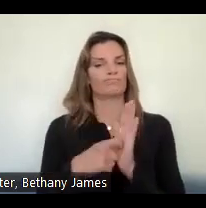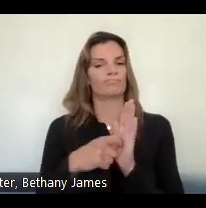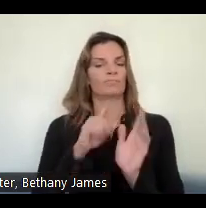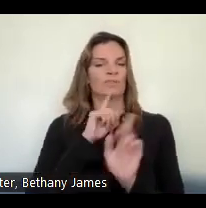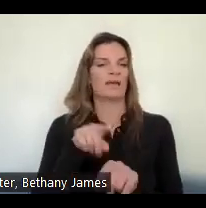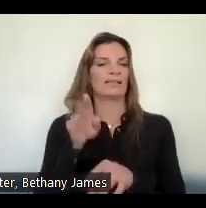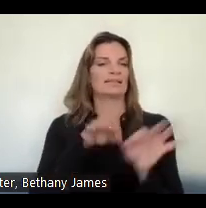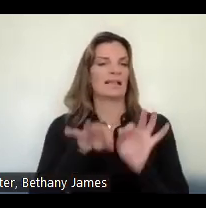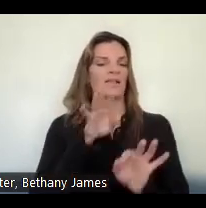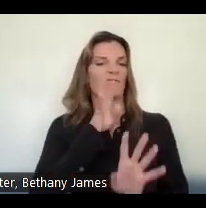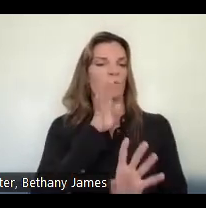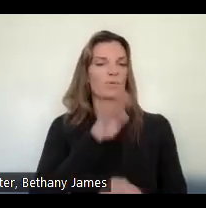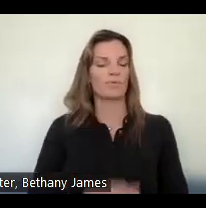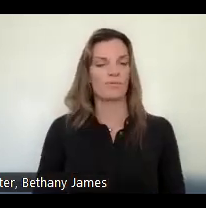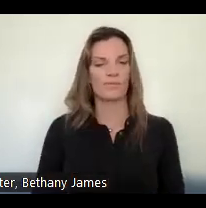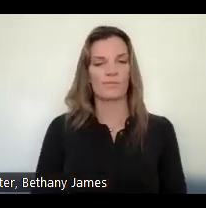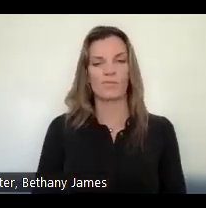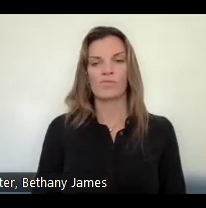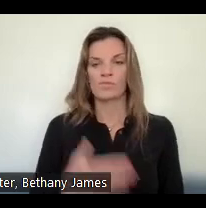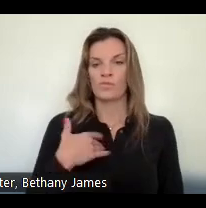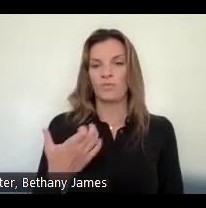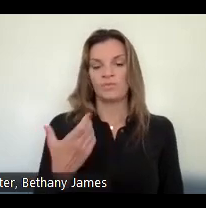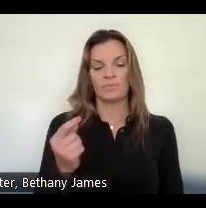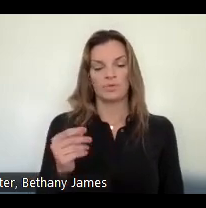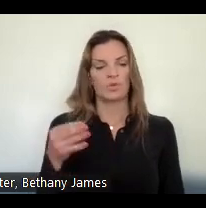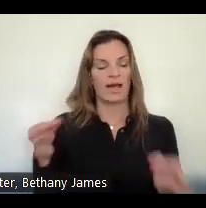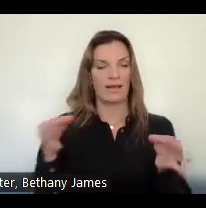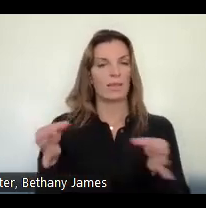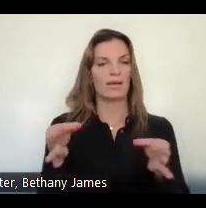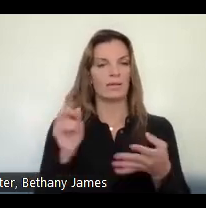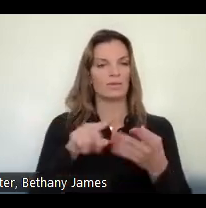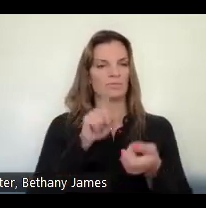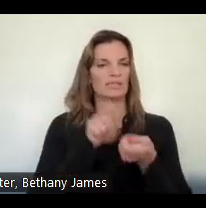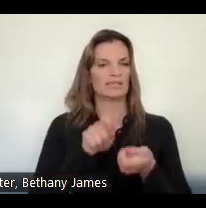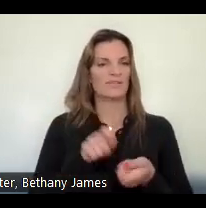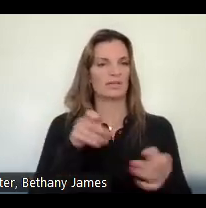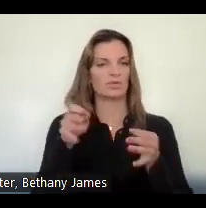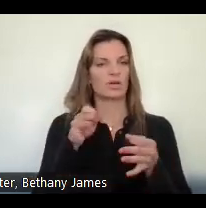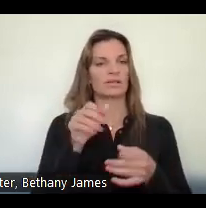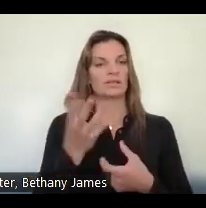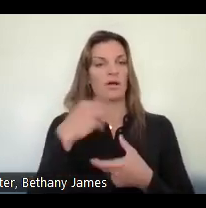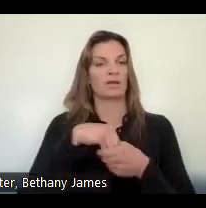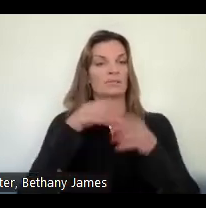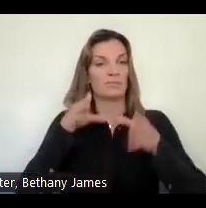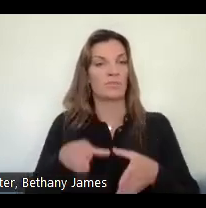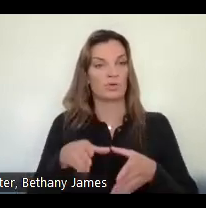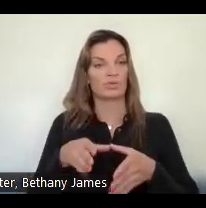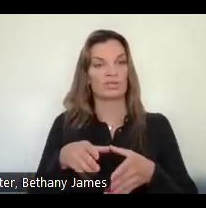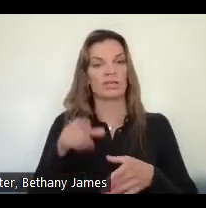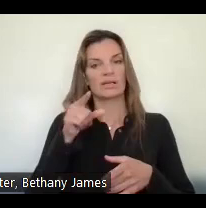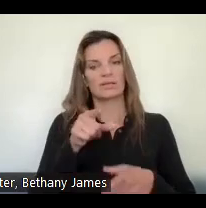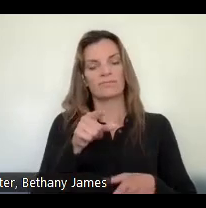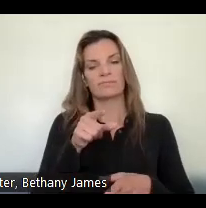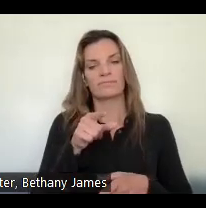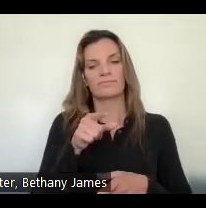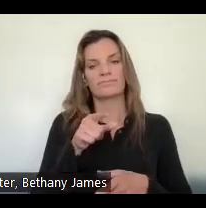response. And again, I want to highlight those specific instructions are important as autistic individuals learn explicitly, and they